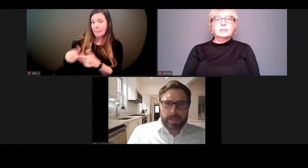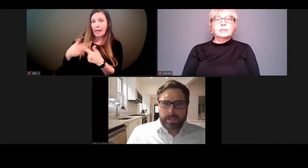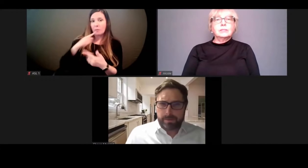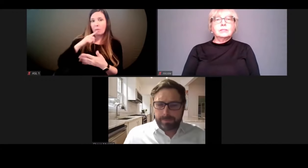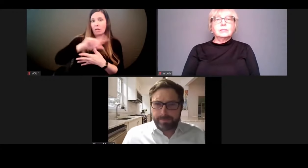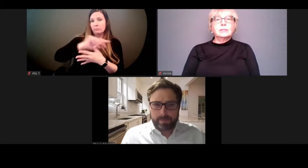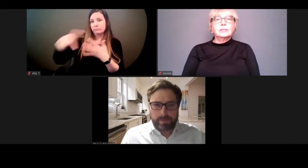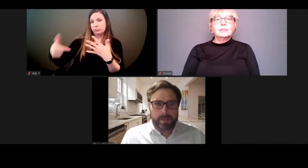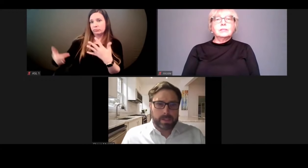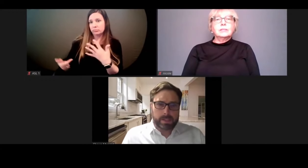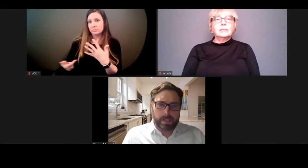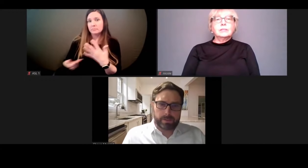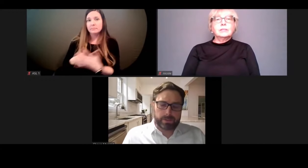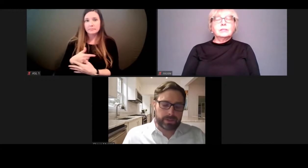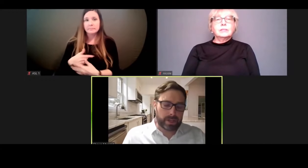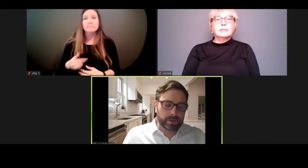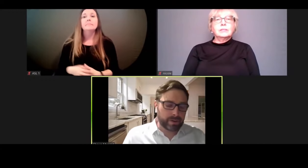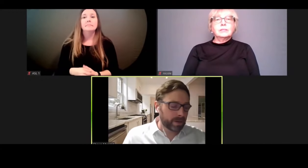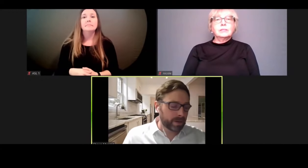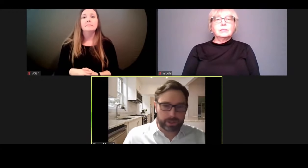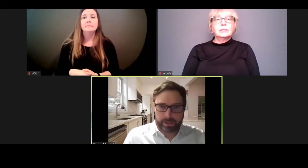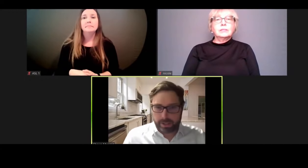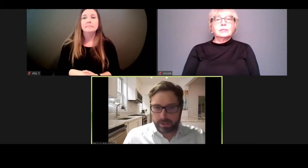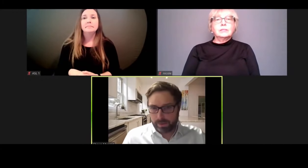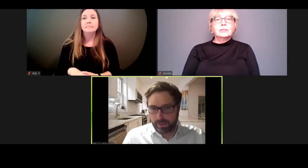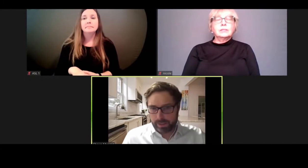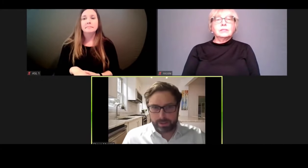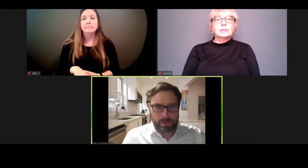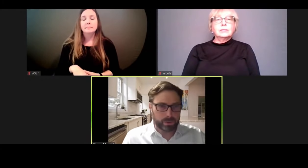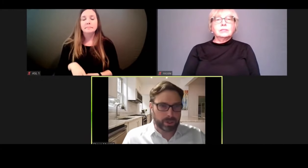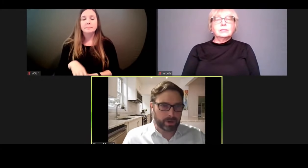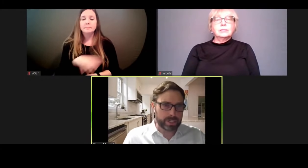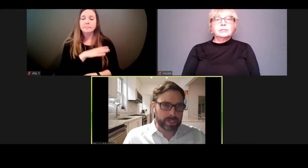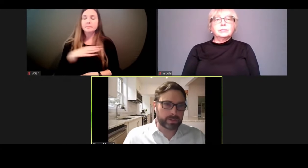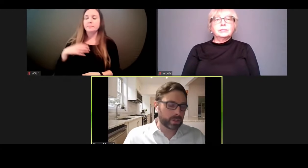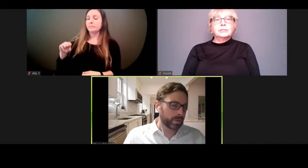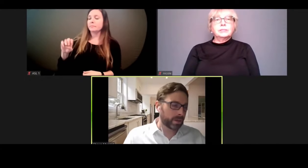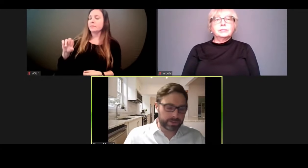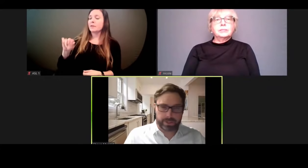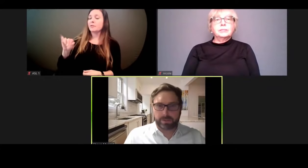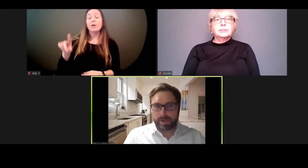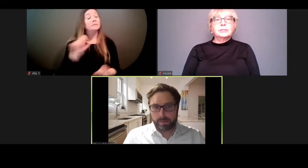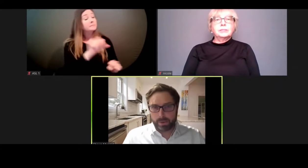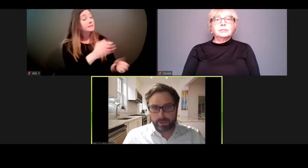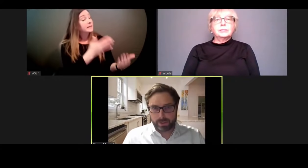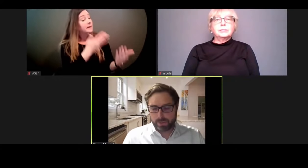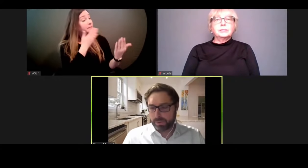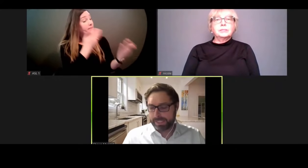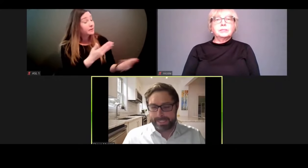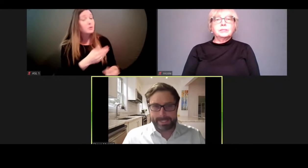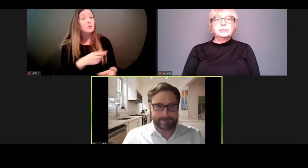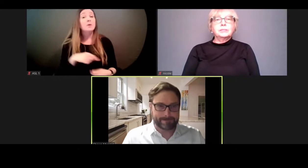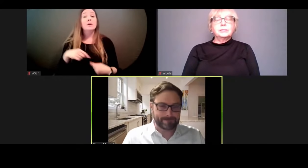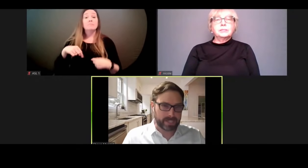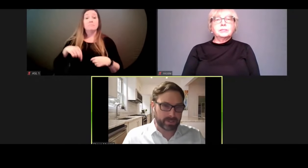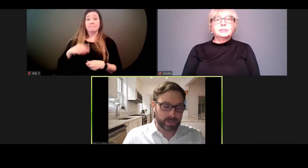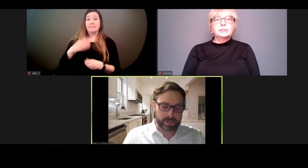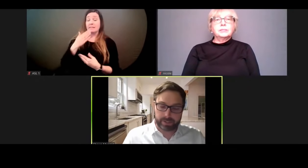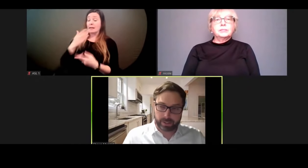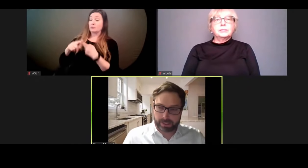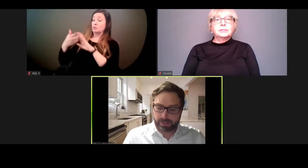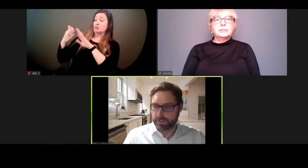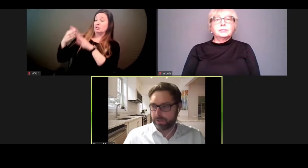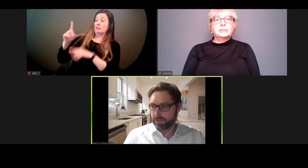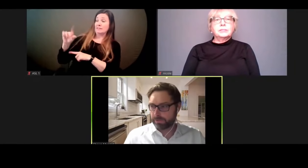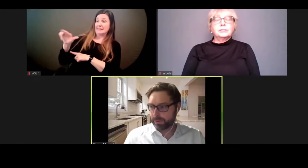you would like to ask a question, please. Yes, thank you very much. And thank you to Chair Deans as well. This is in my ward too. It's not nearly